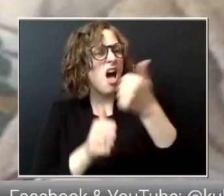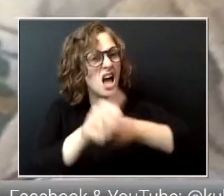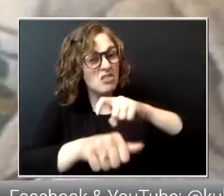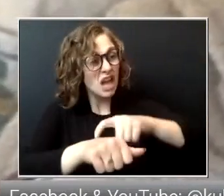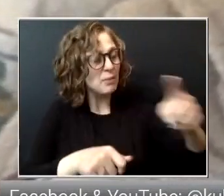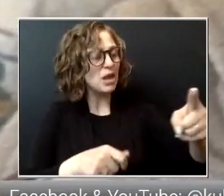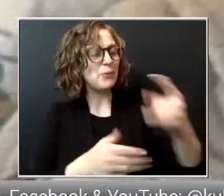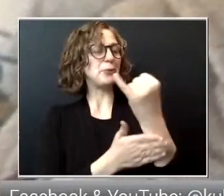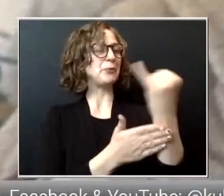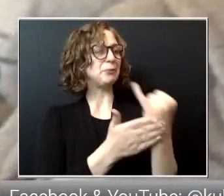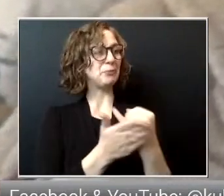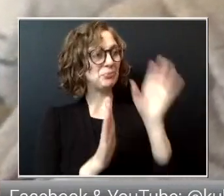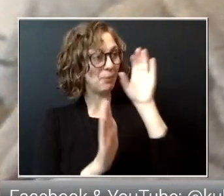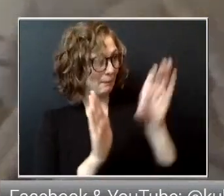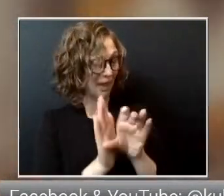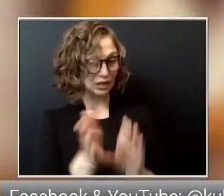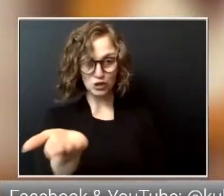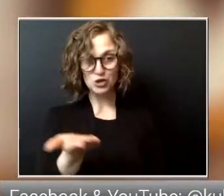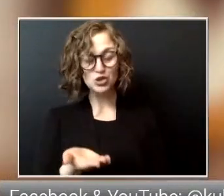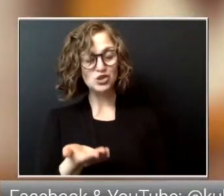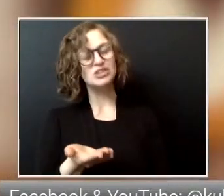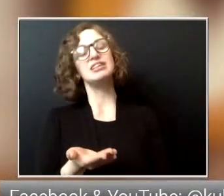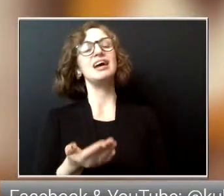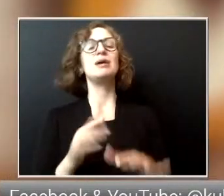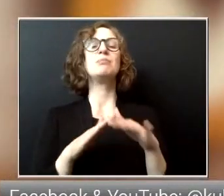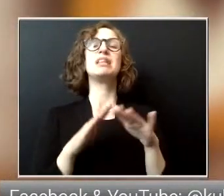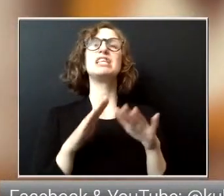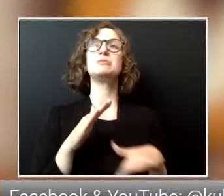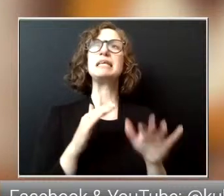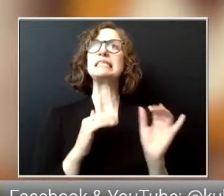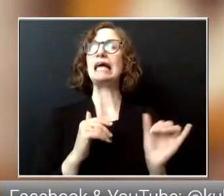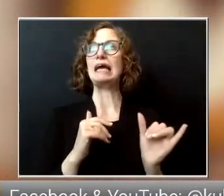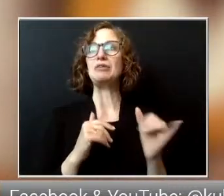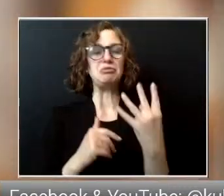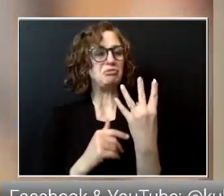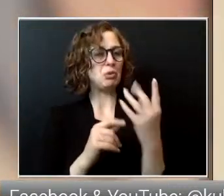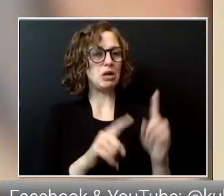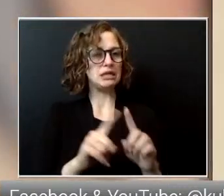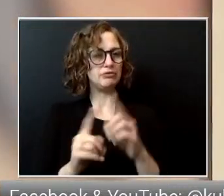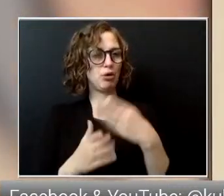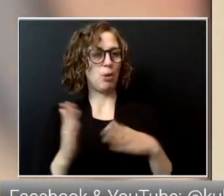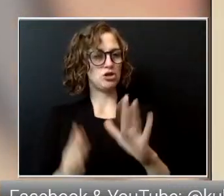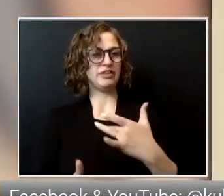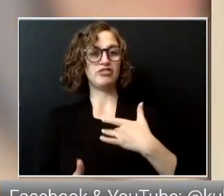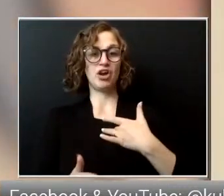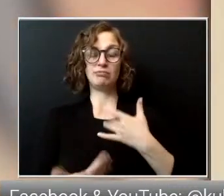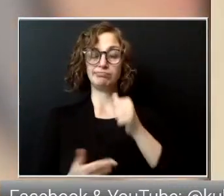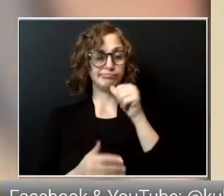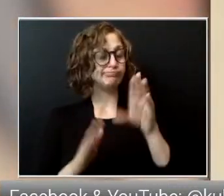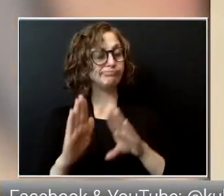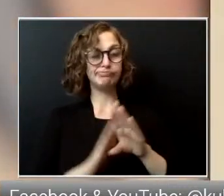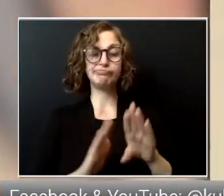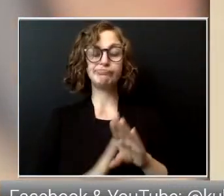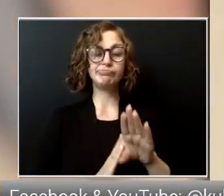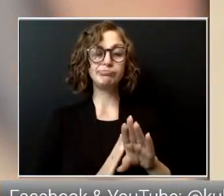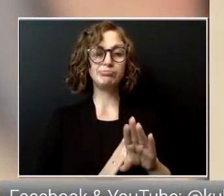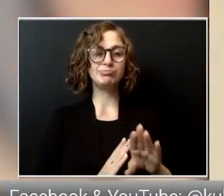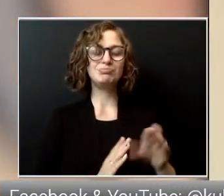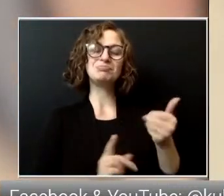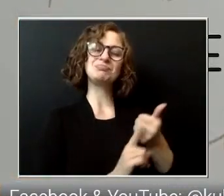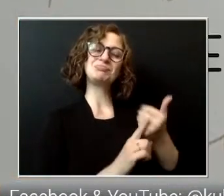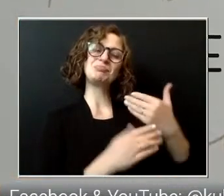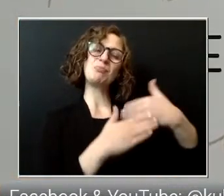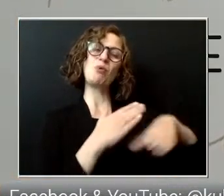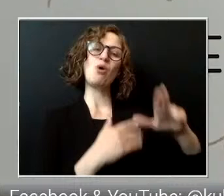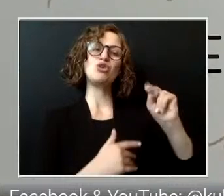basically I think 4 different parts of the heart that just didn't develop. Archie was born on November 30th,